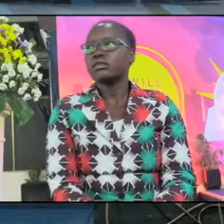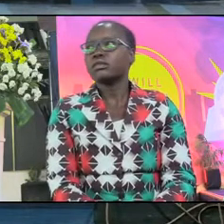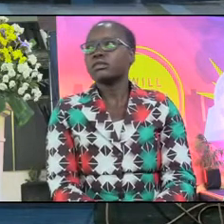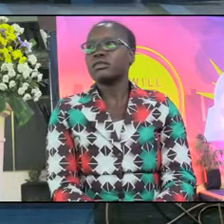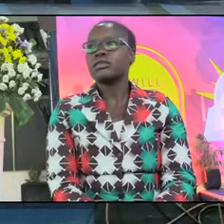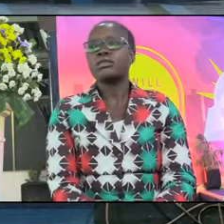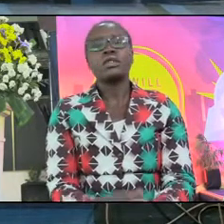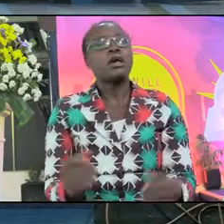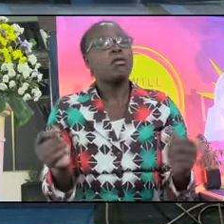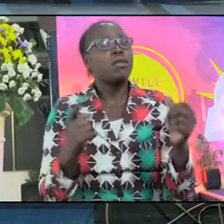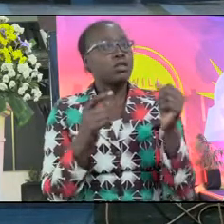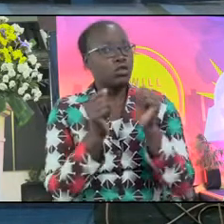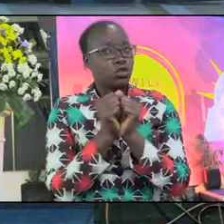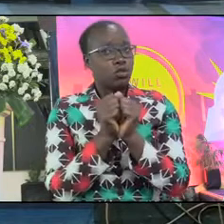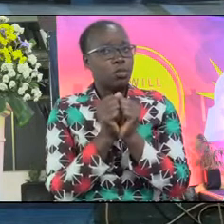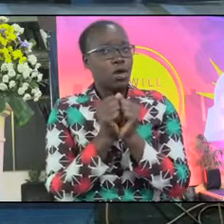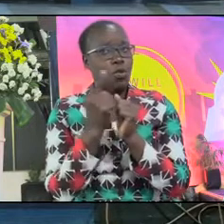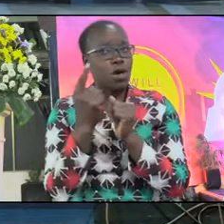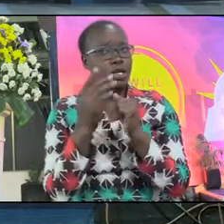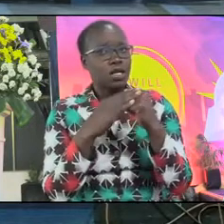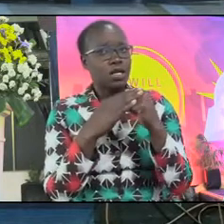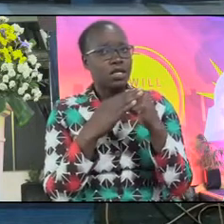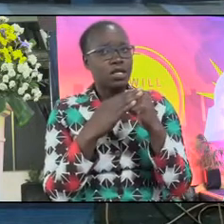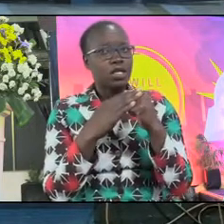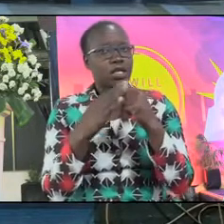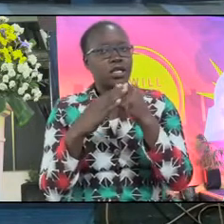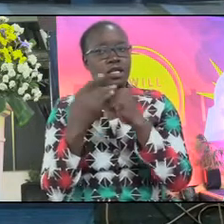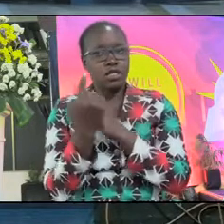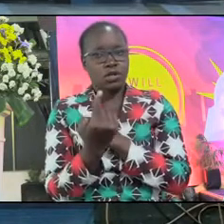It was in October